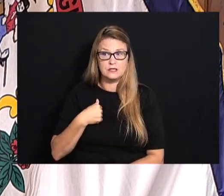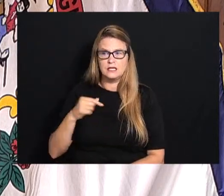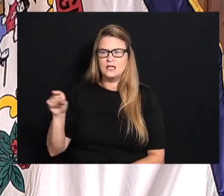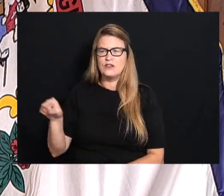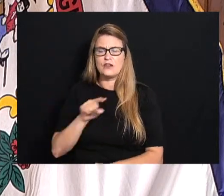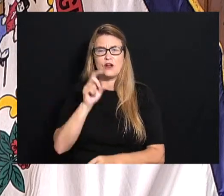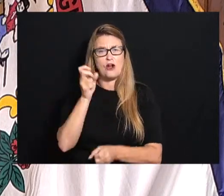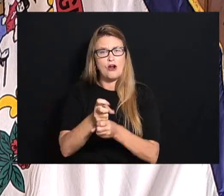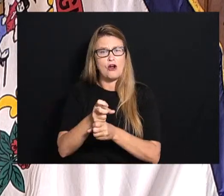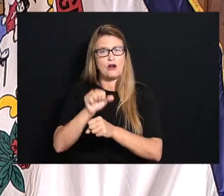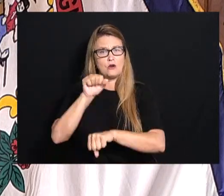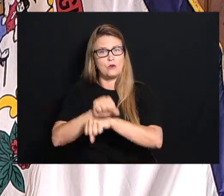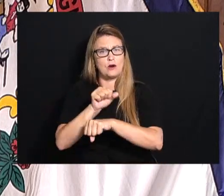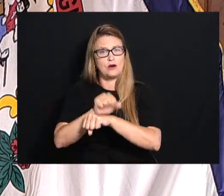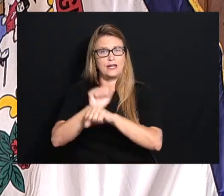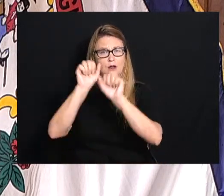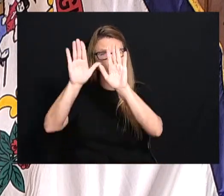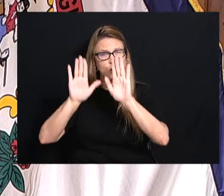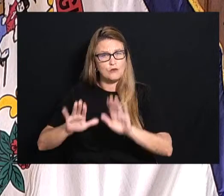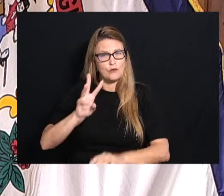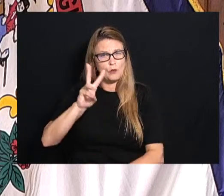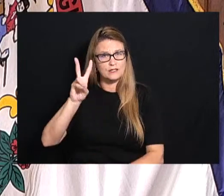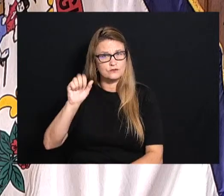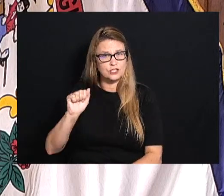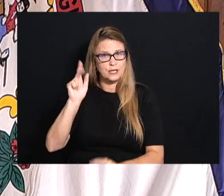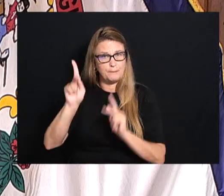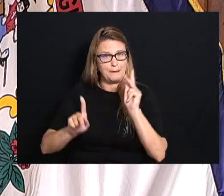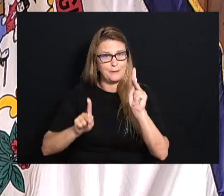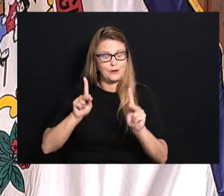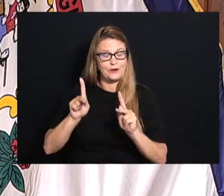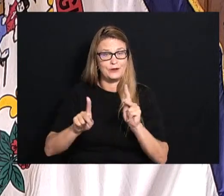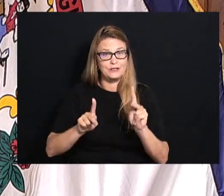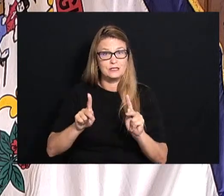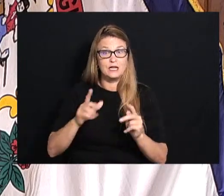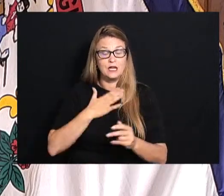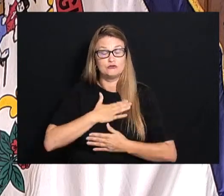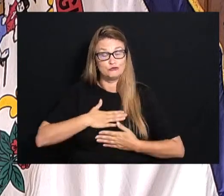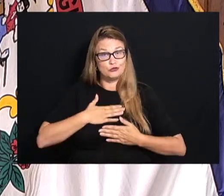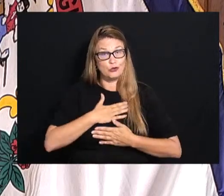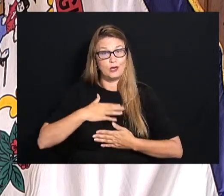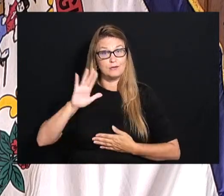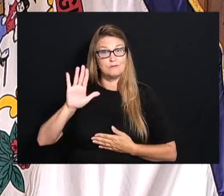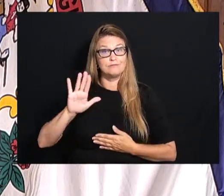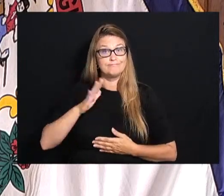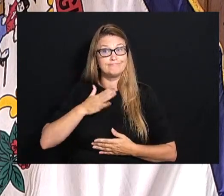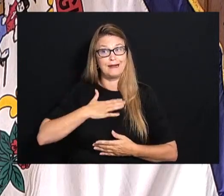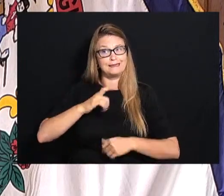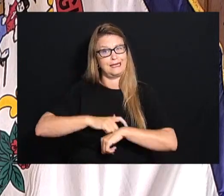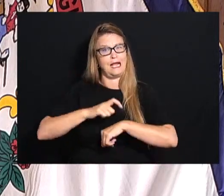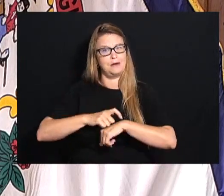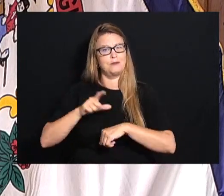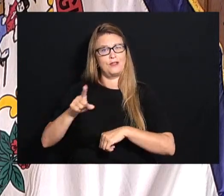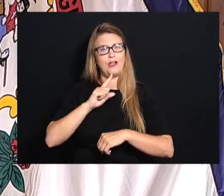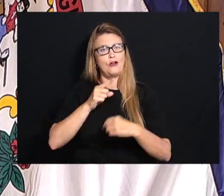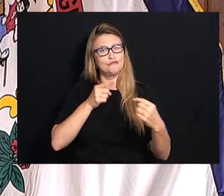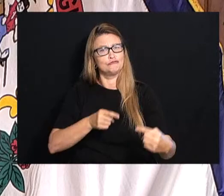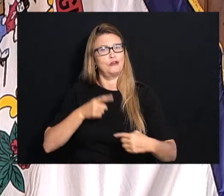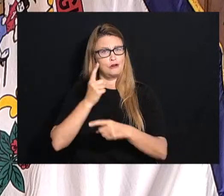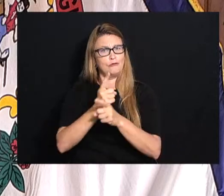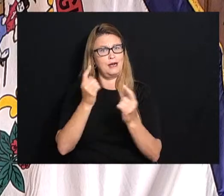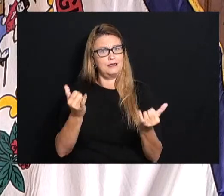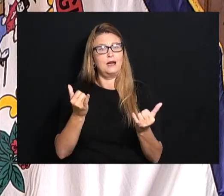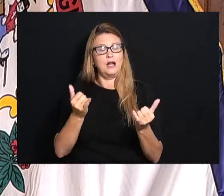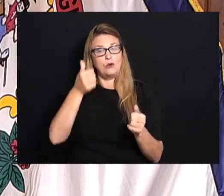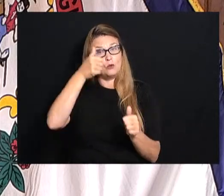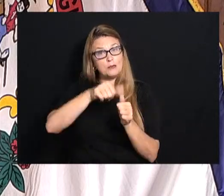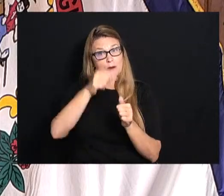great West Virginians, and I loved being with them, but they're going through a really tough time. And just remember that for all